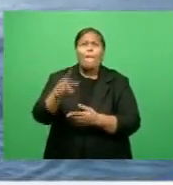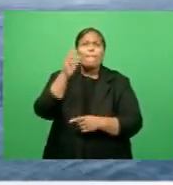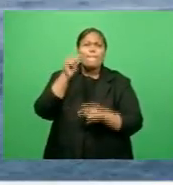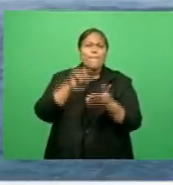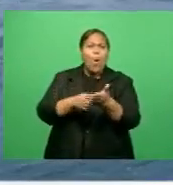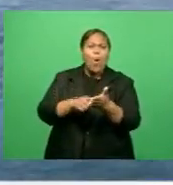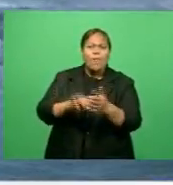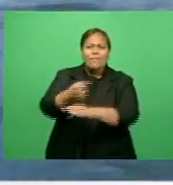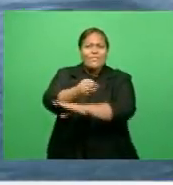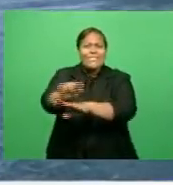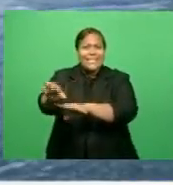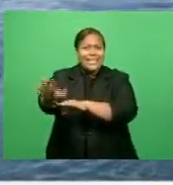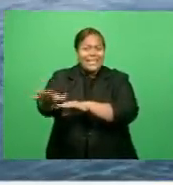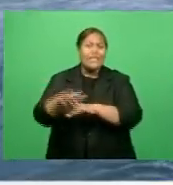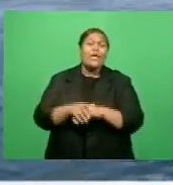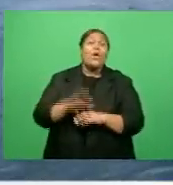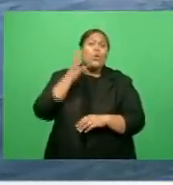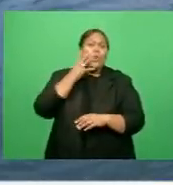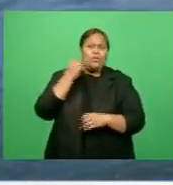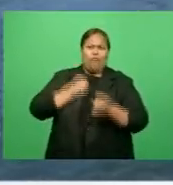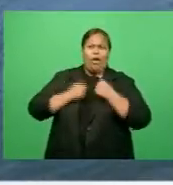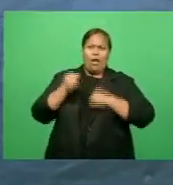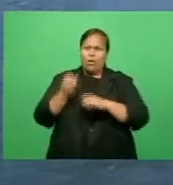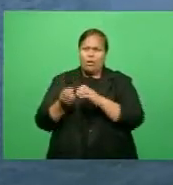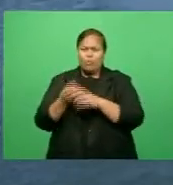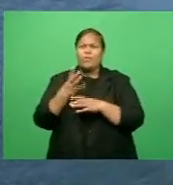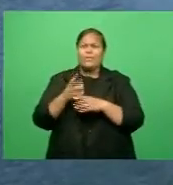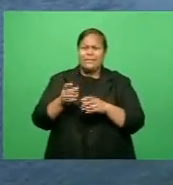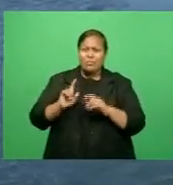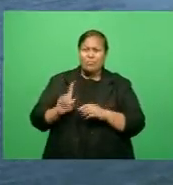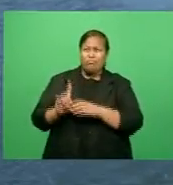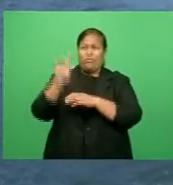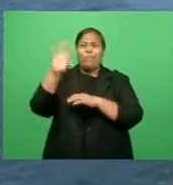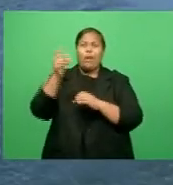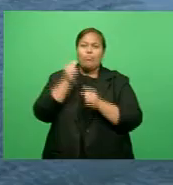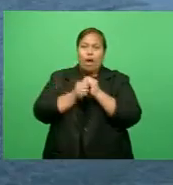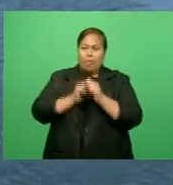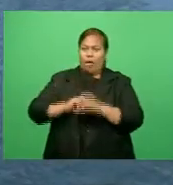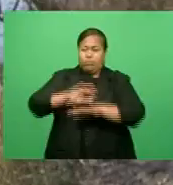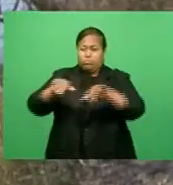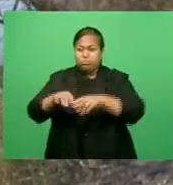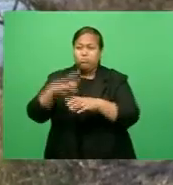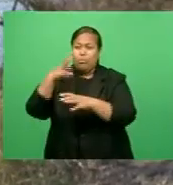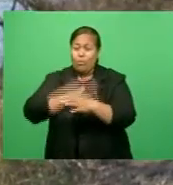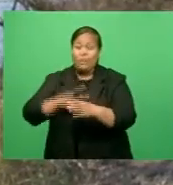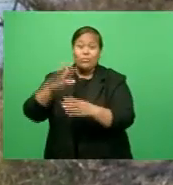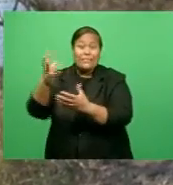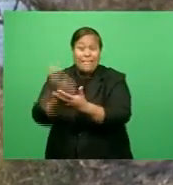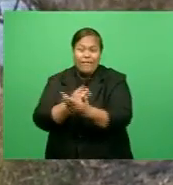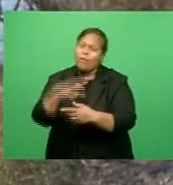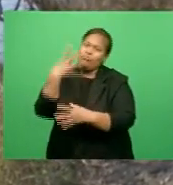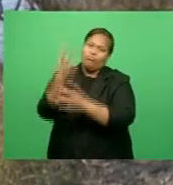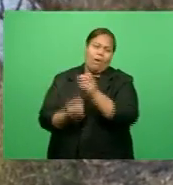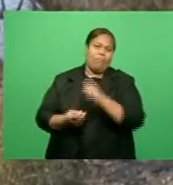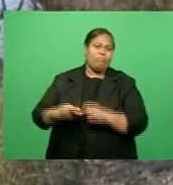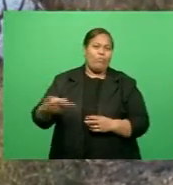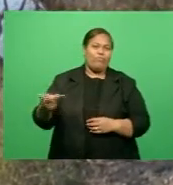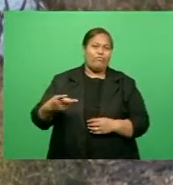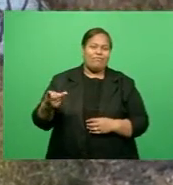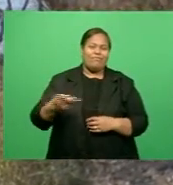to surface, his brother rushed to save him. However, they both drowned in the process. Filipe